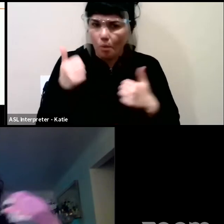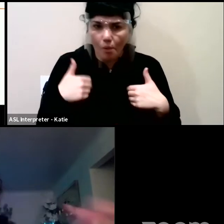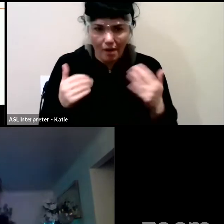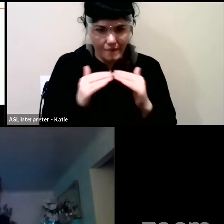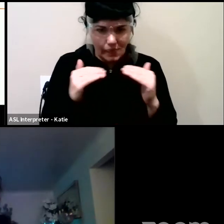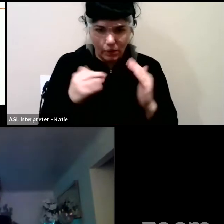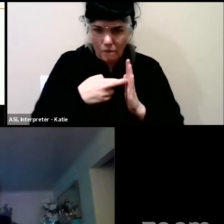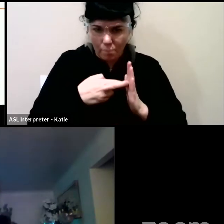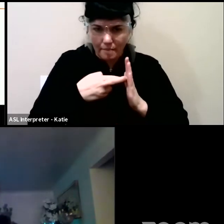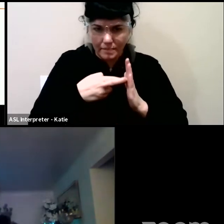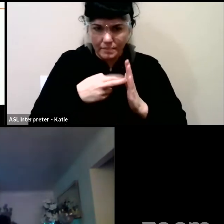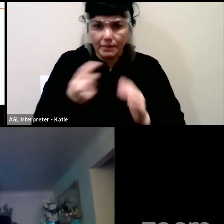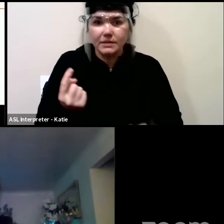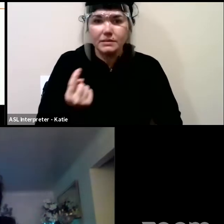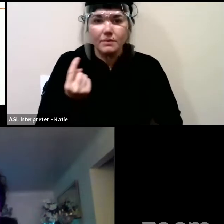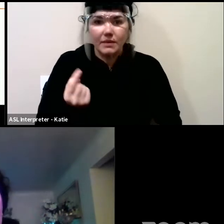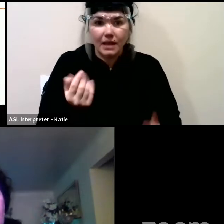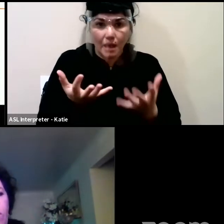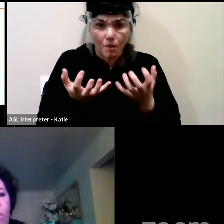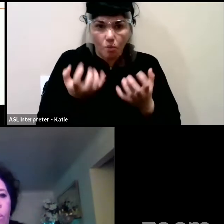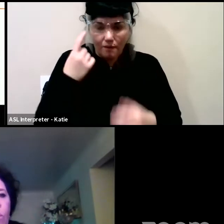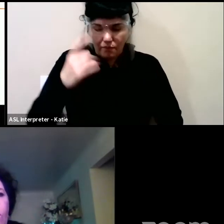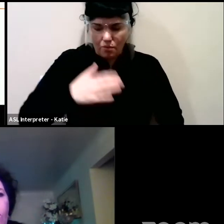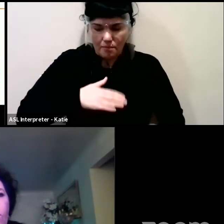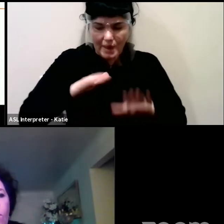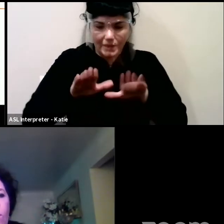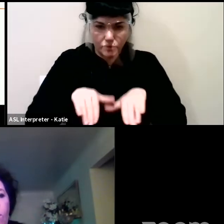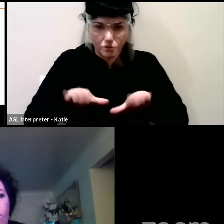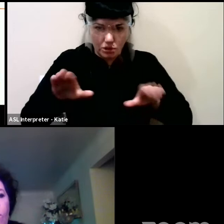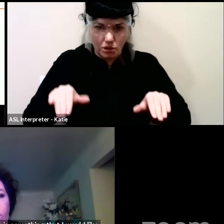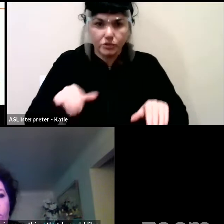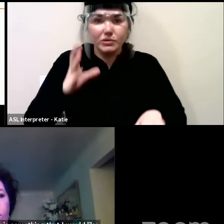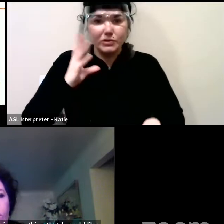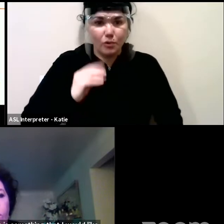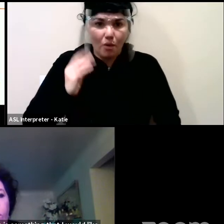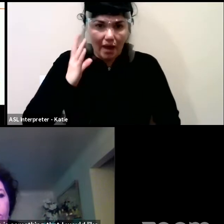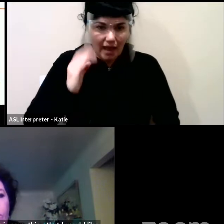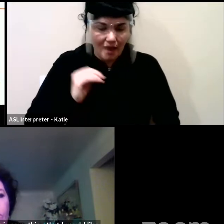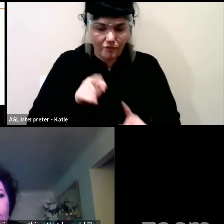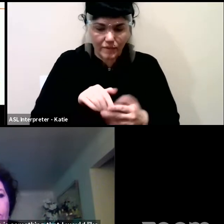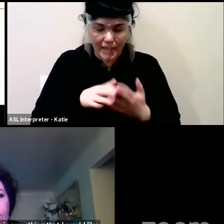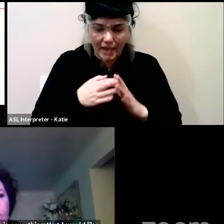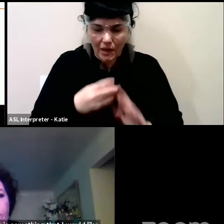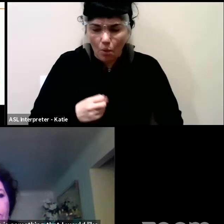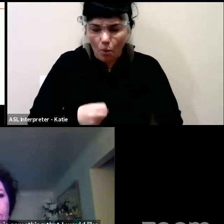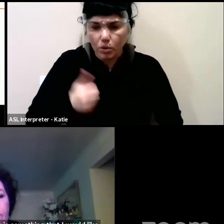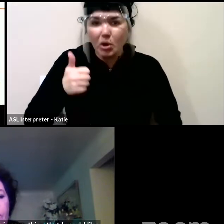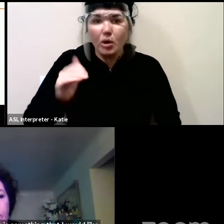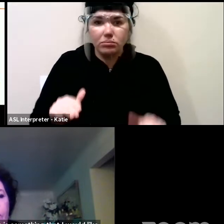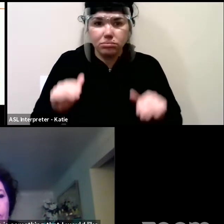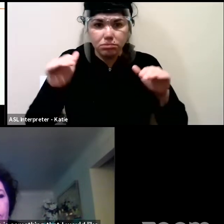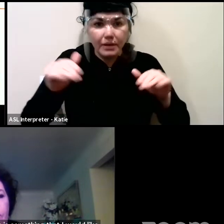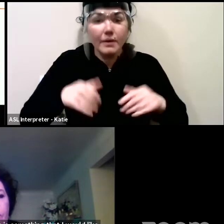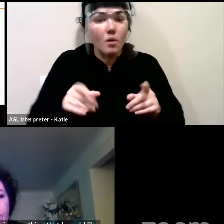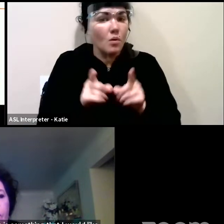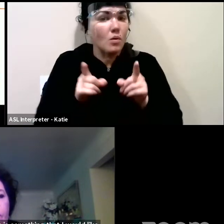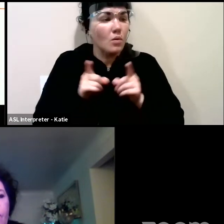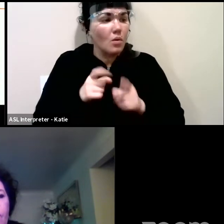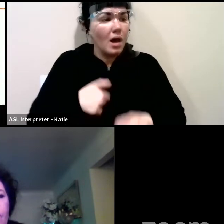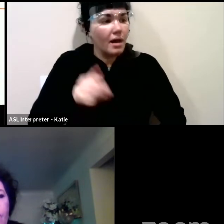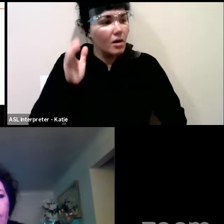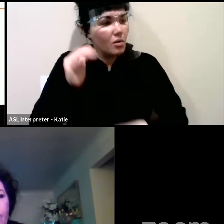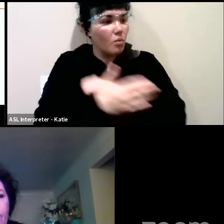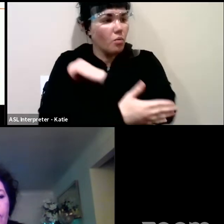which is something that i would like for my children to have as they do get older i have also heard that rural